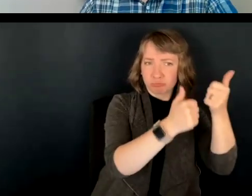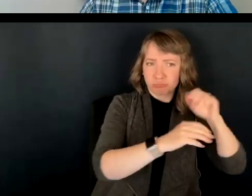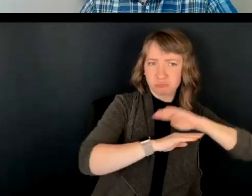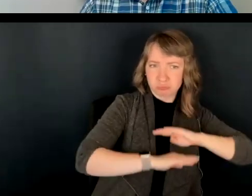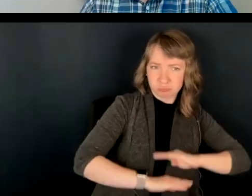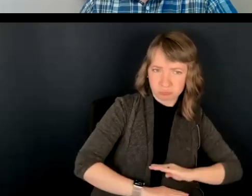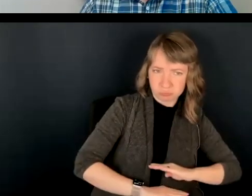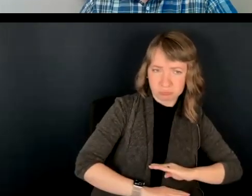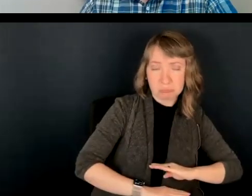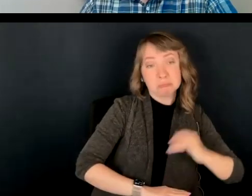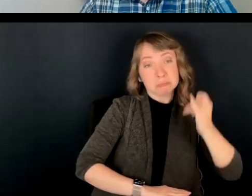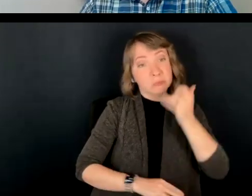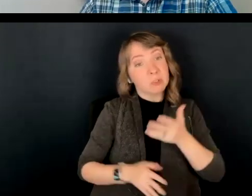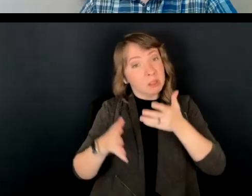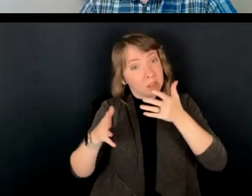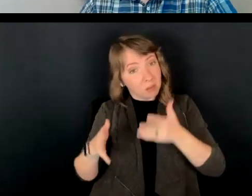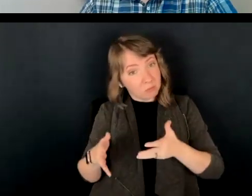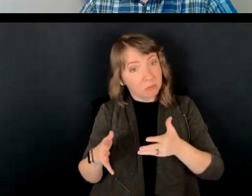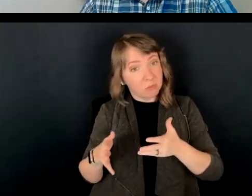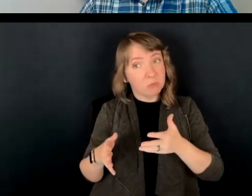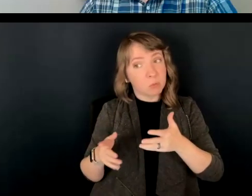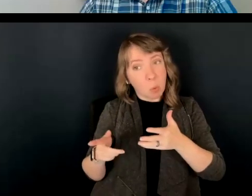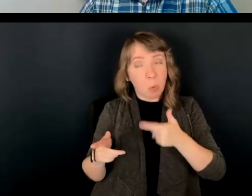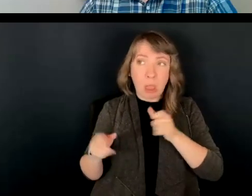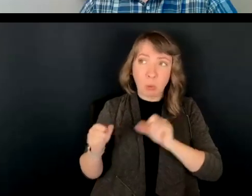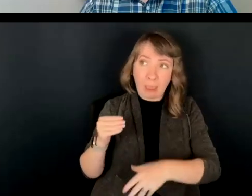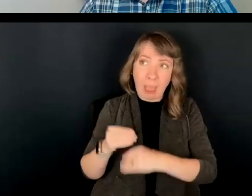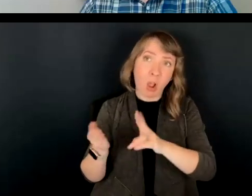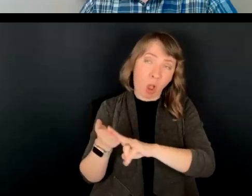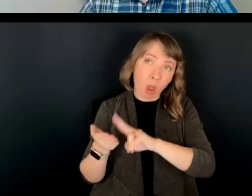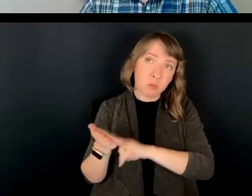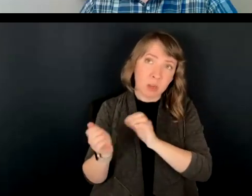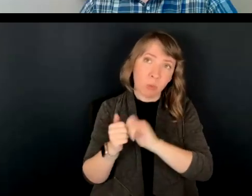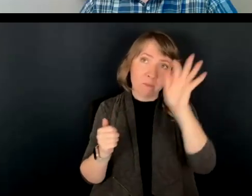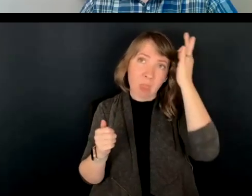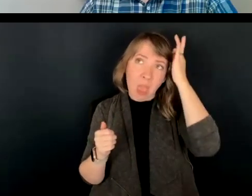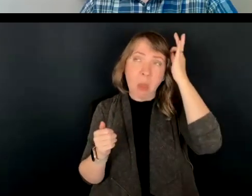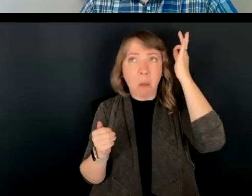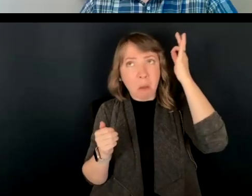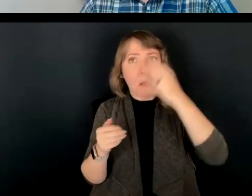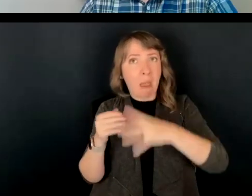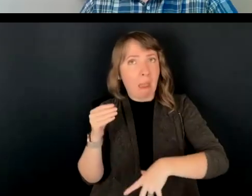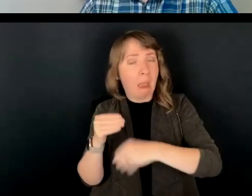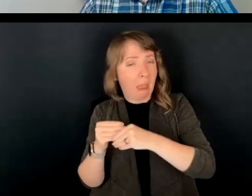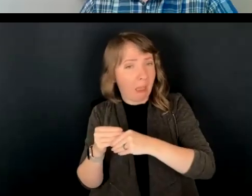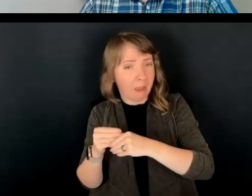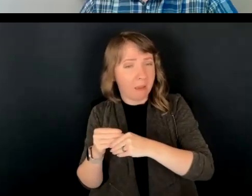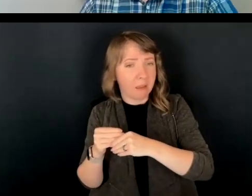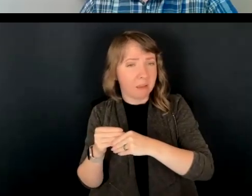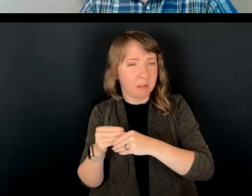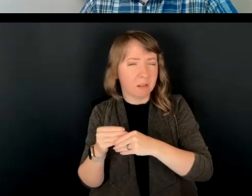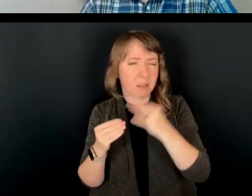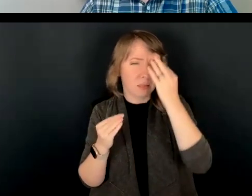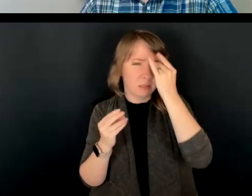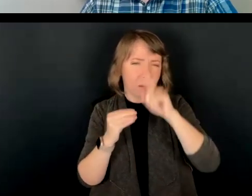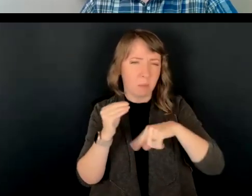at contracting as well as a strategy for how you do business with the feds, just thinking about how you're positioning yourself in